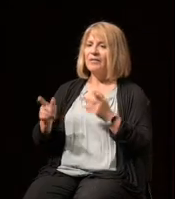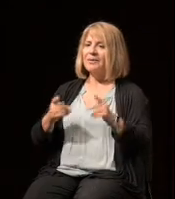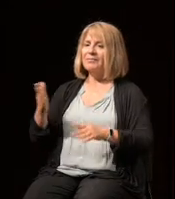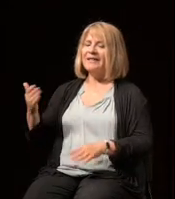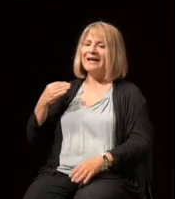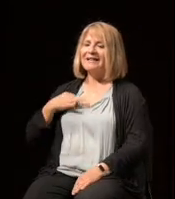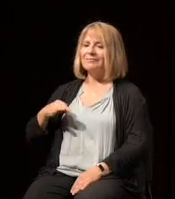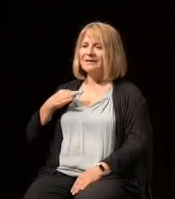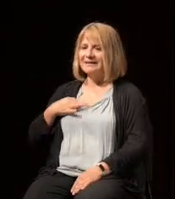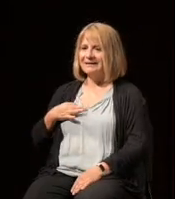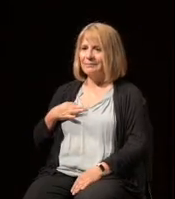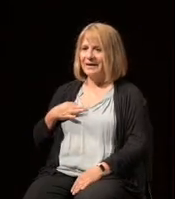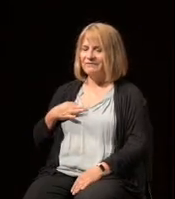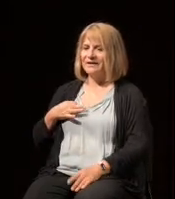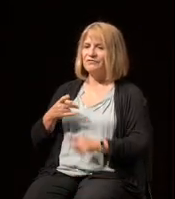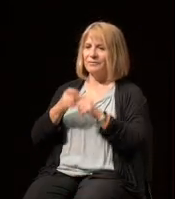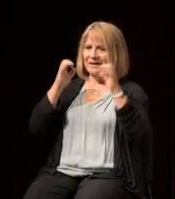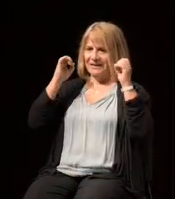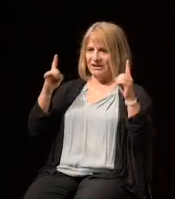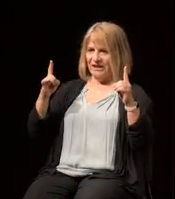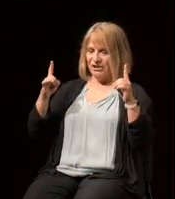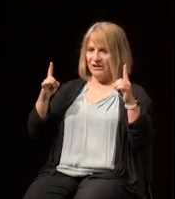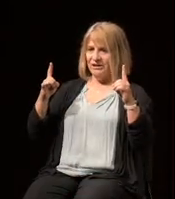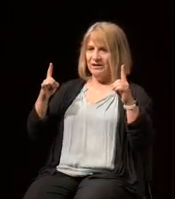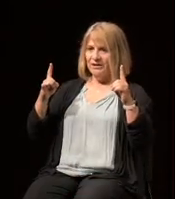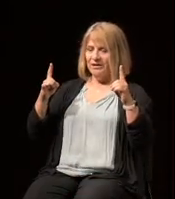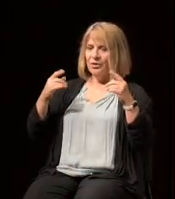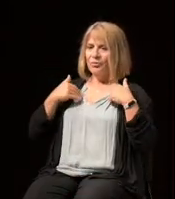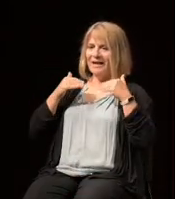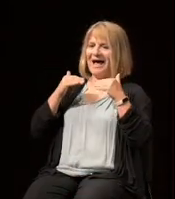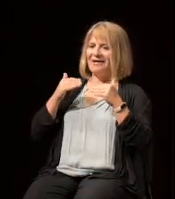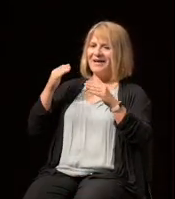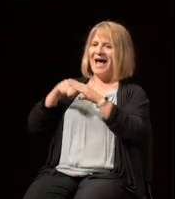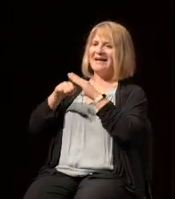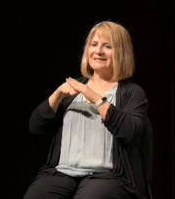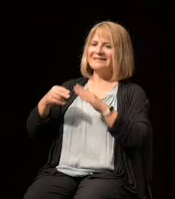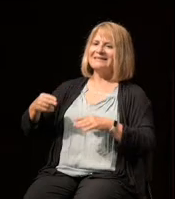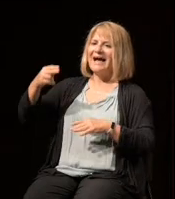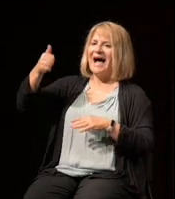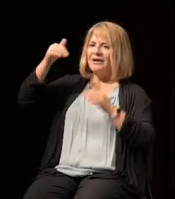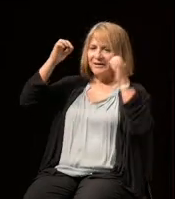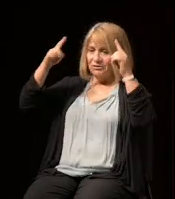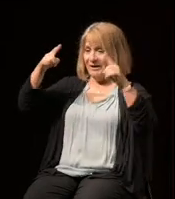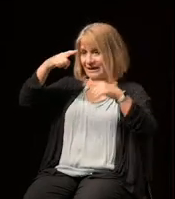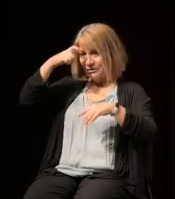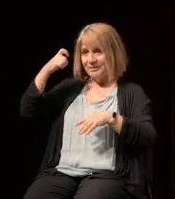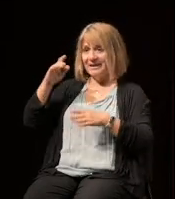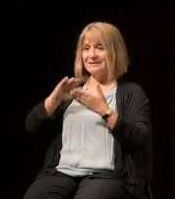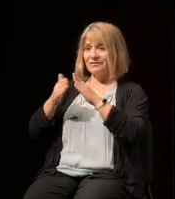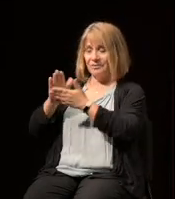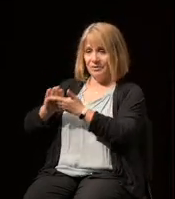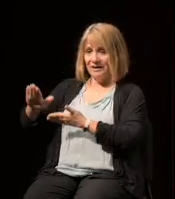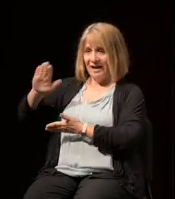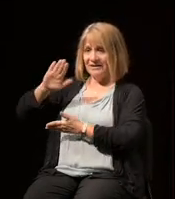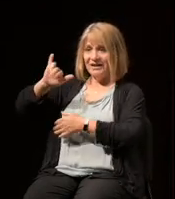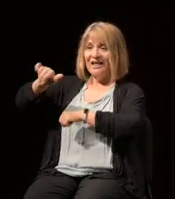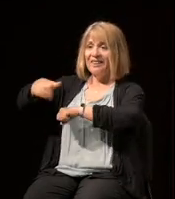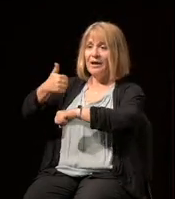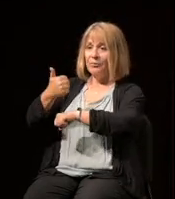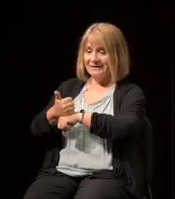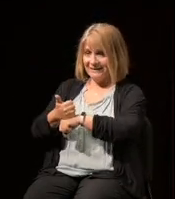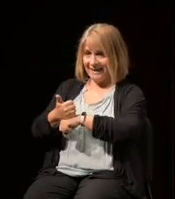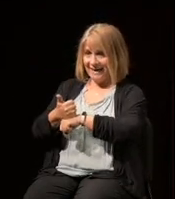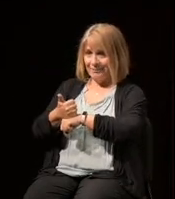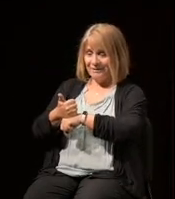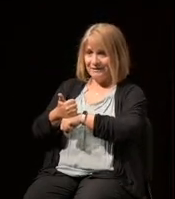benefit from an education would have access to higher education through the community colleges. And it was done so.